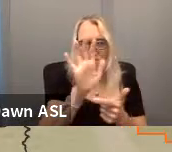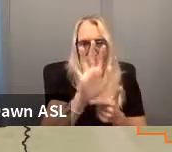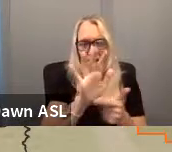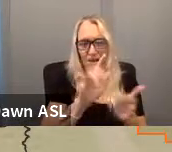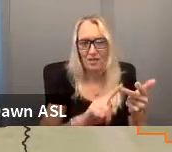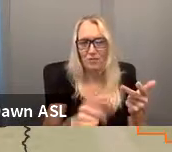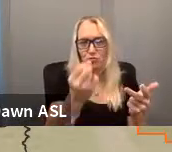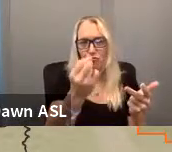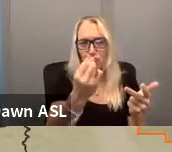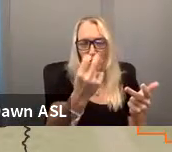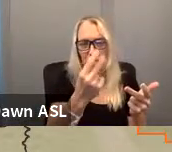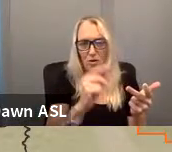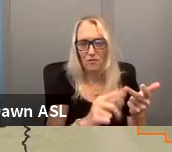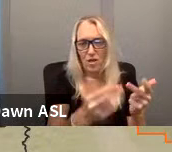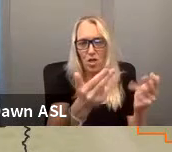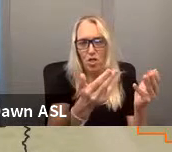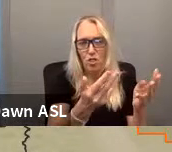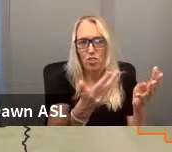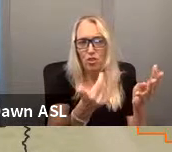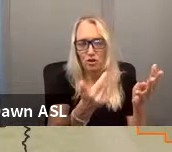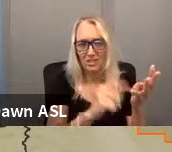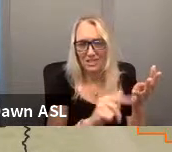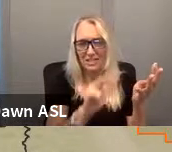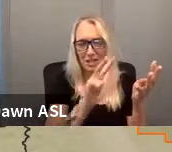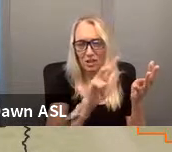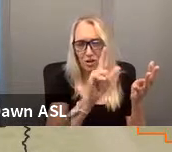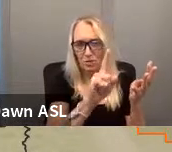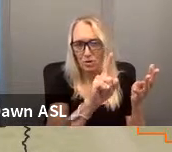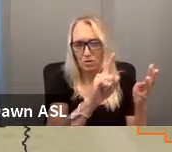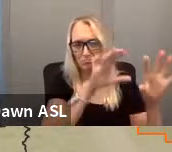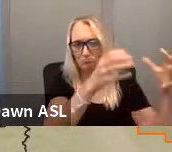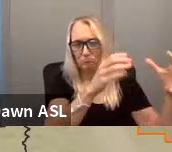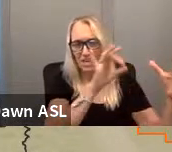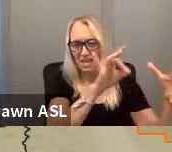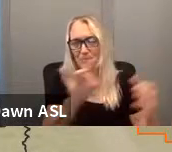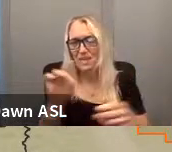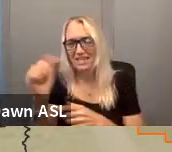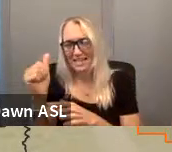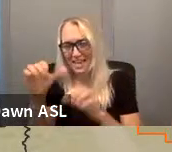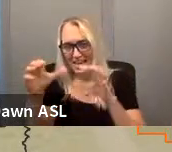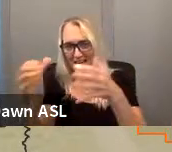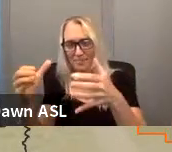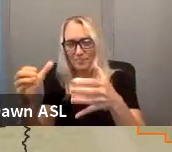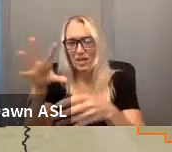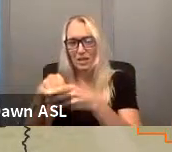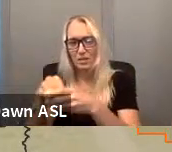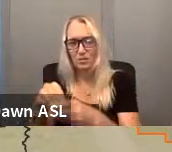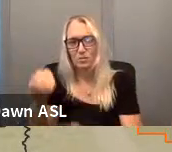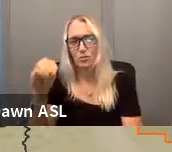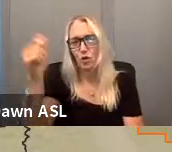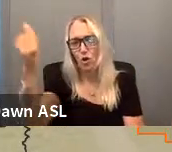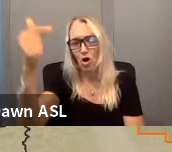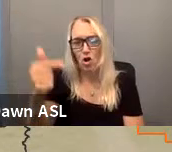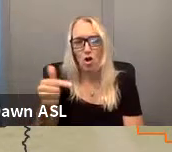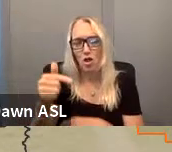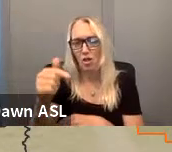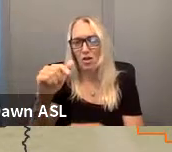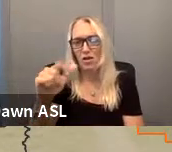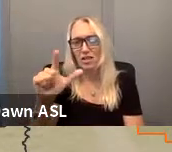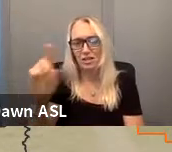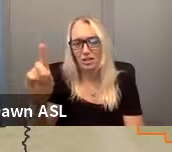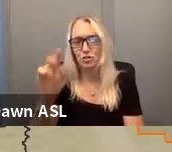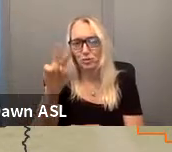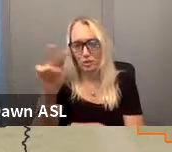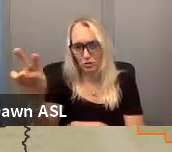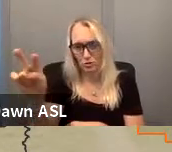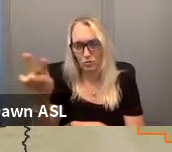12, 13, and 31. The 10th congressional district includes all of legislative districts